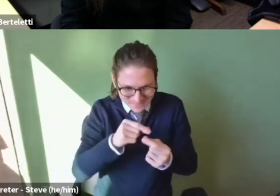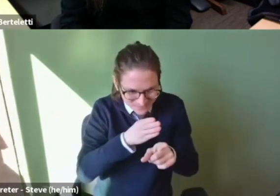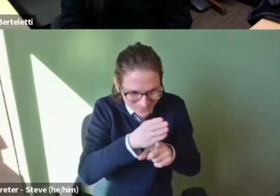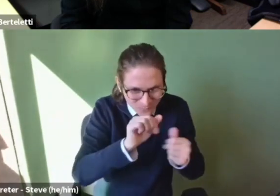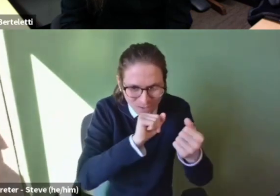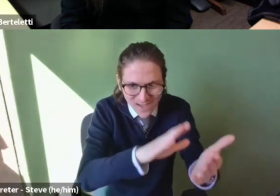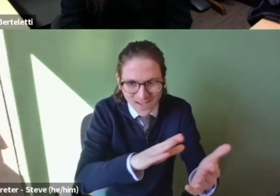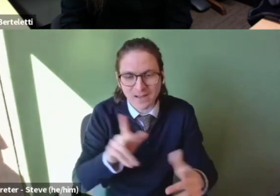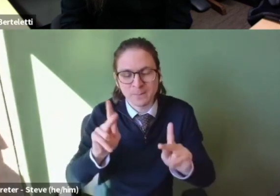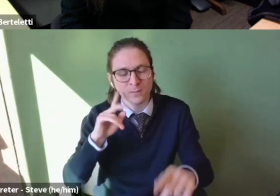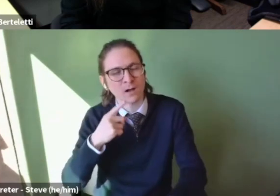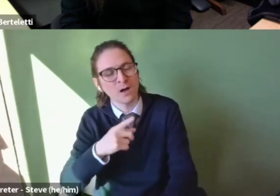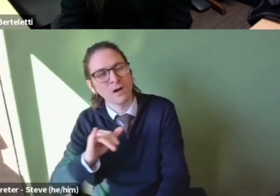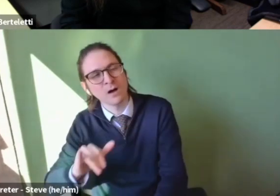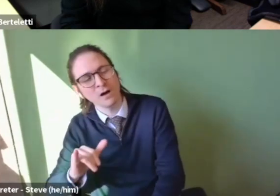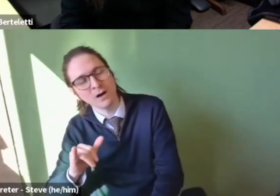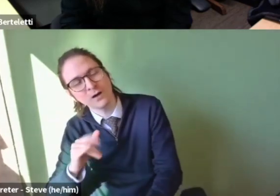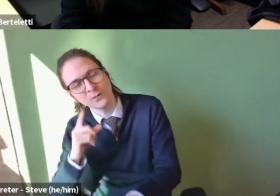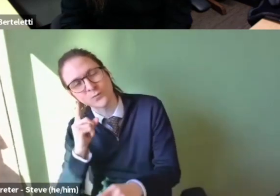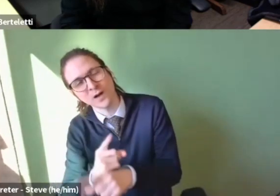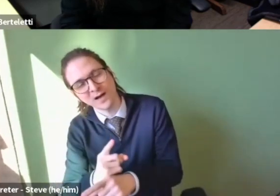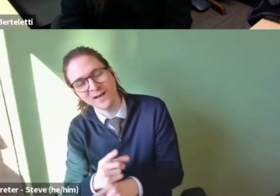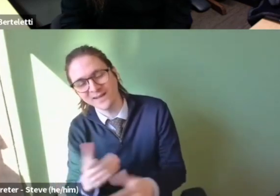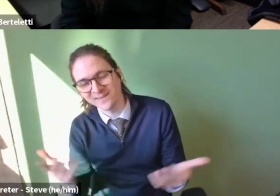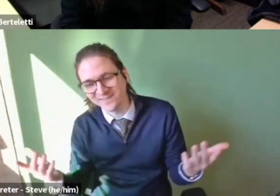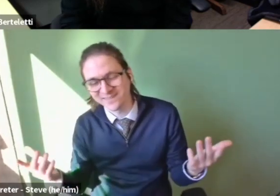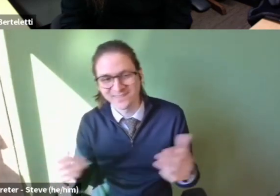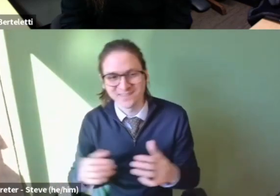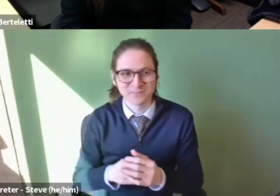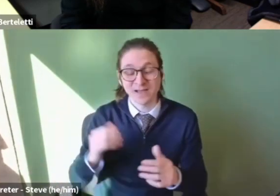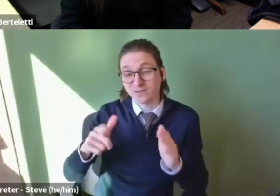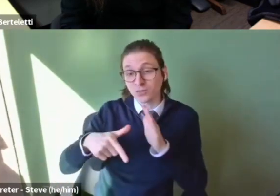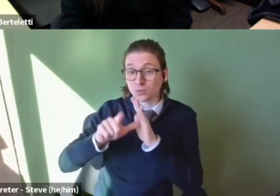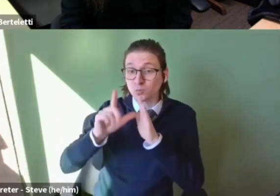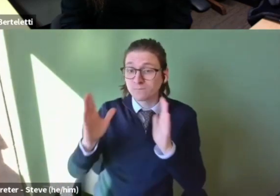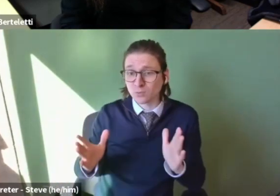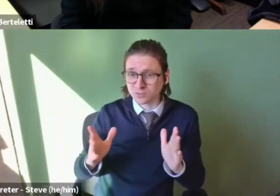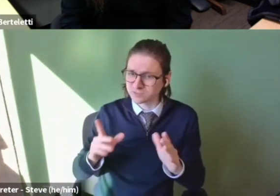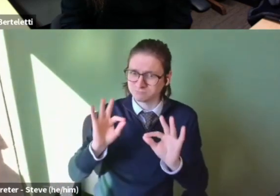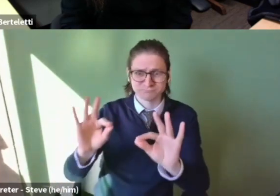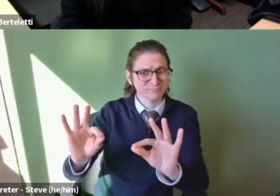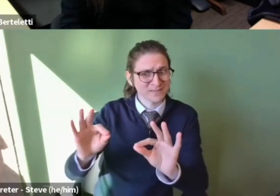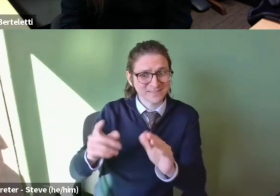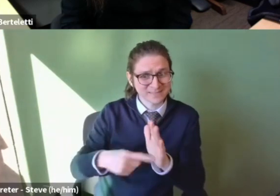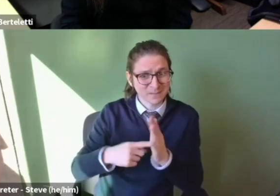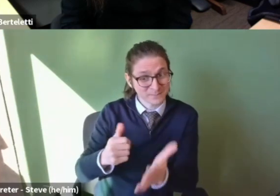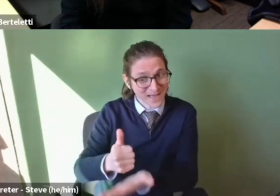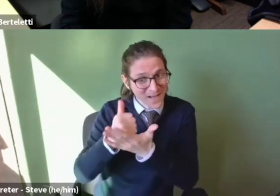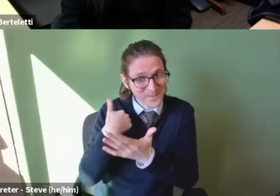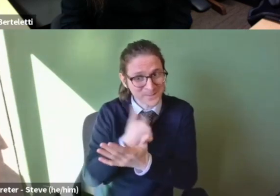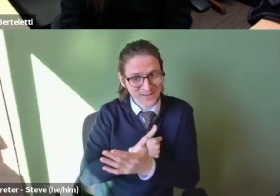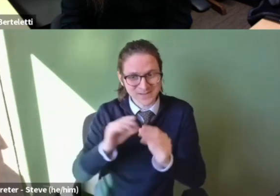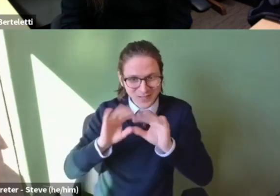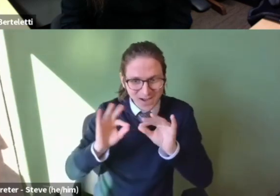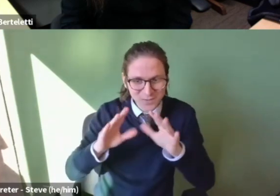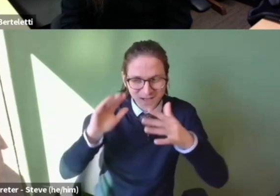lot of go around with reviewers, and a lot of times reviewers actually improve the work. They help us make it clearer or something like that. But I think